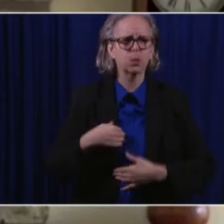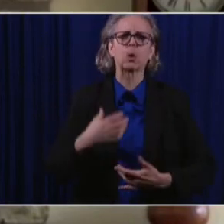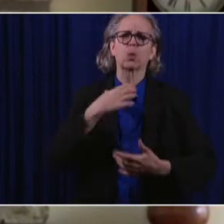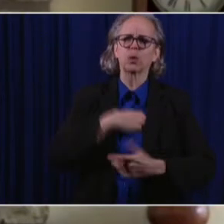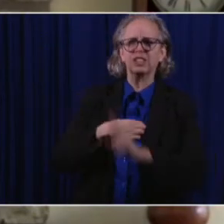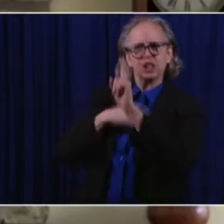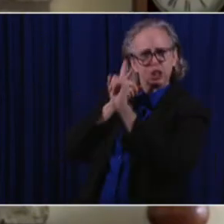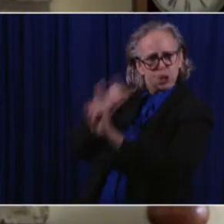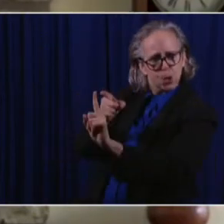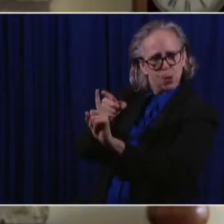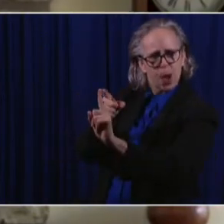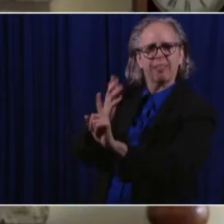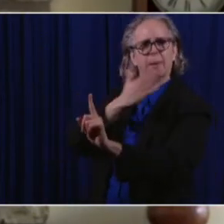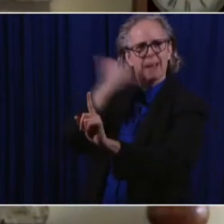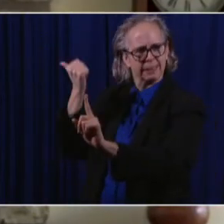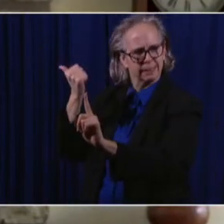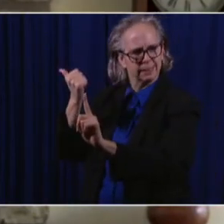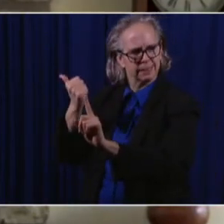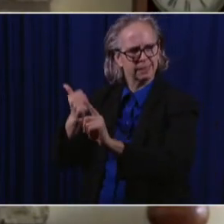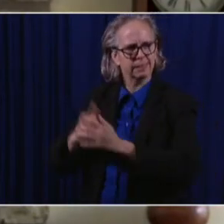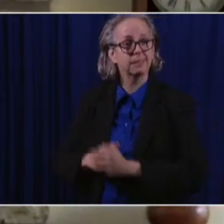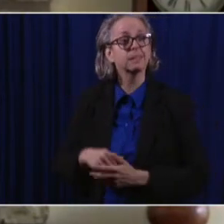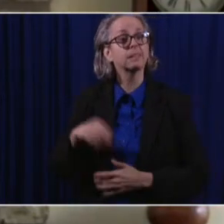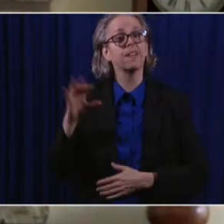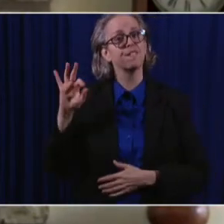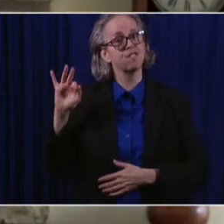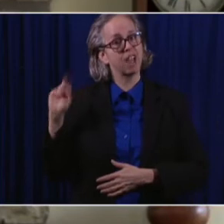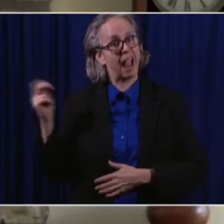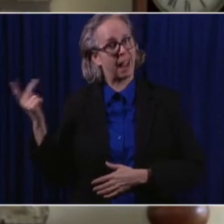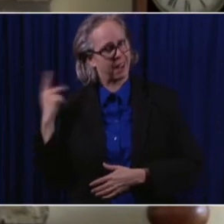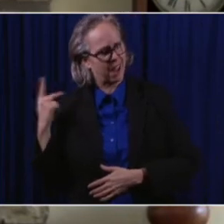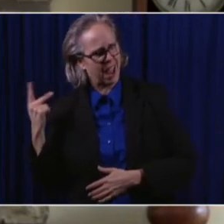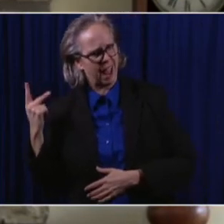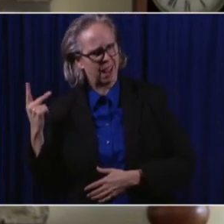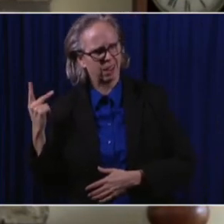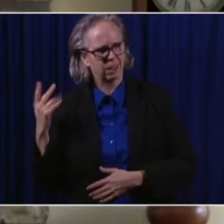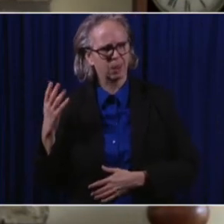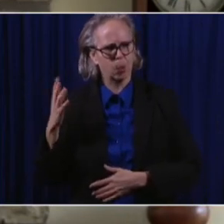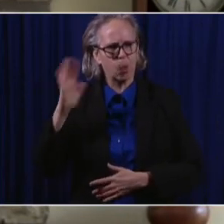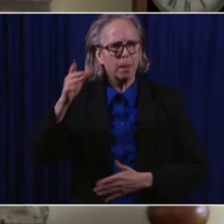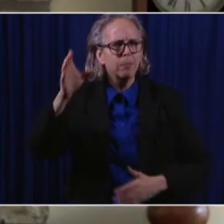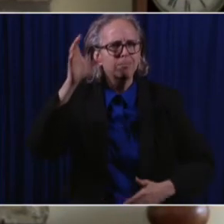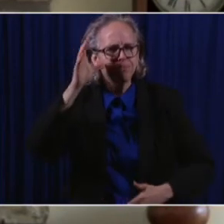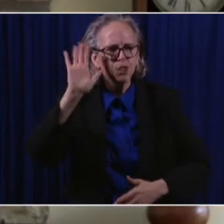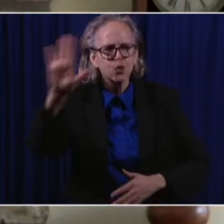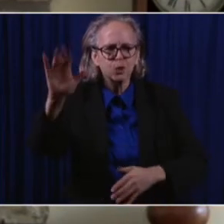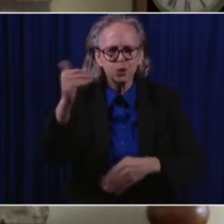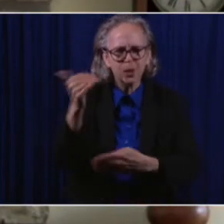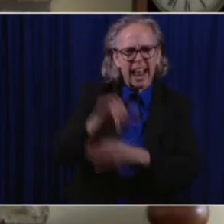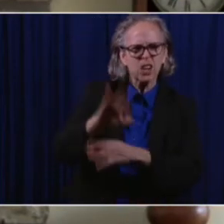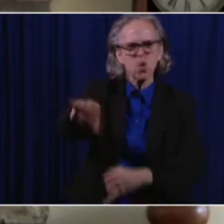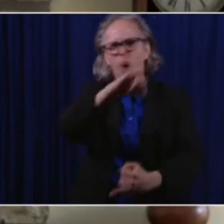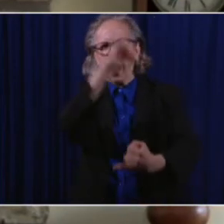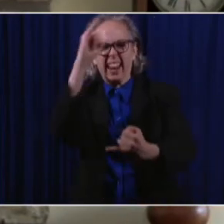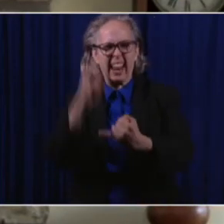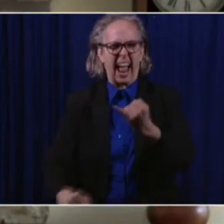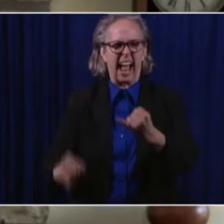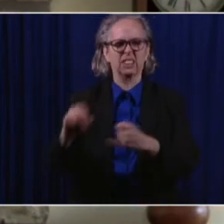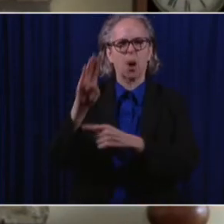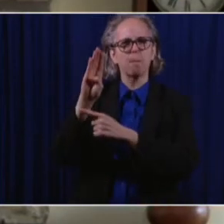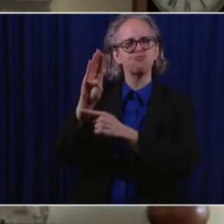Tonight Fran and I will tune in for, I guess, what is your last broadcast, and we'll look forward